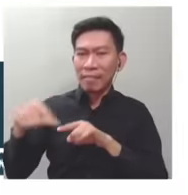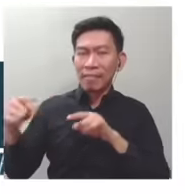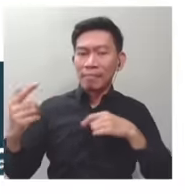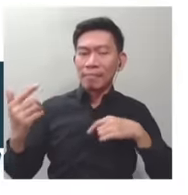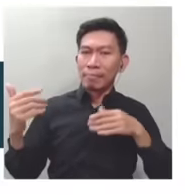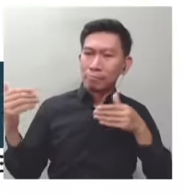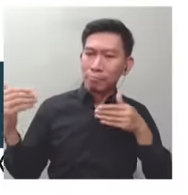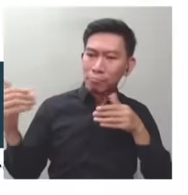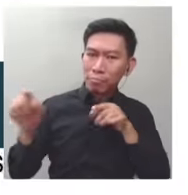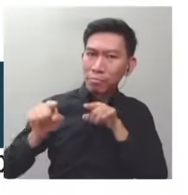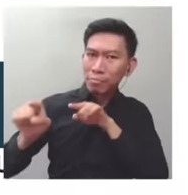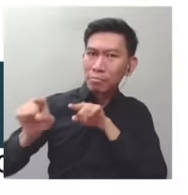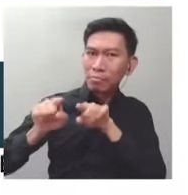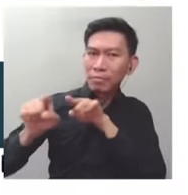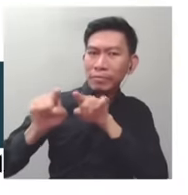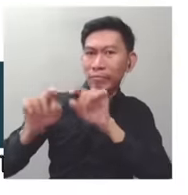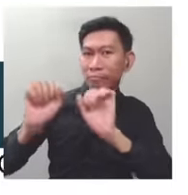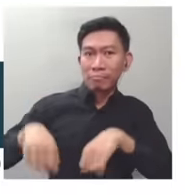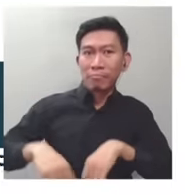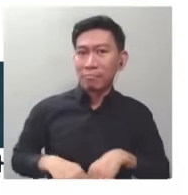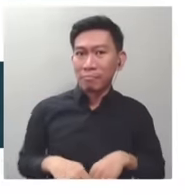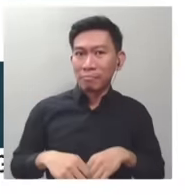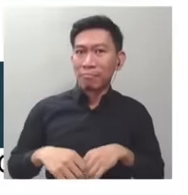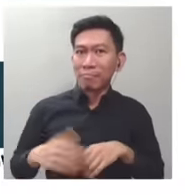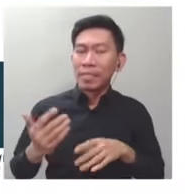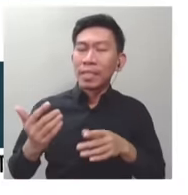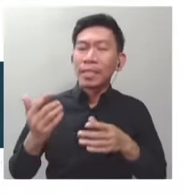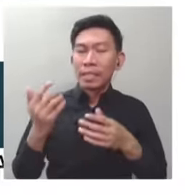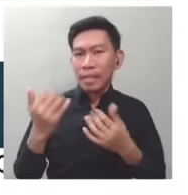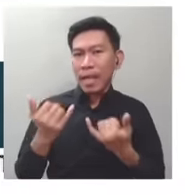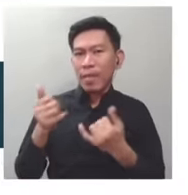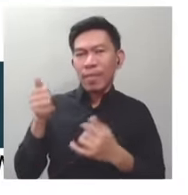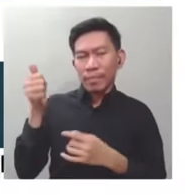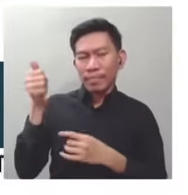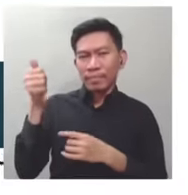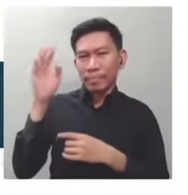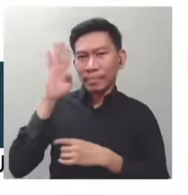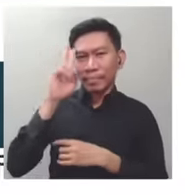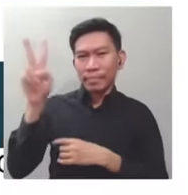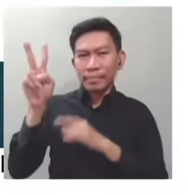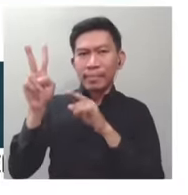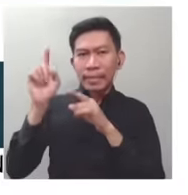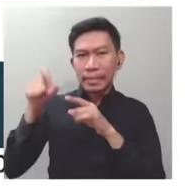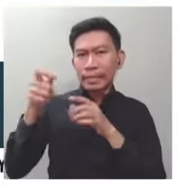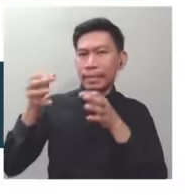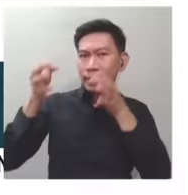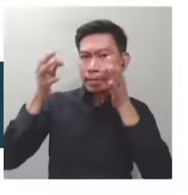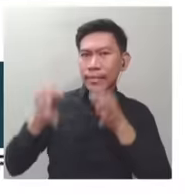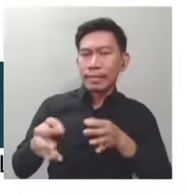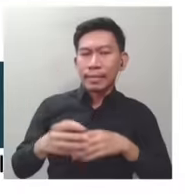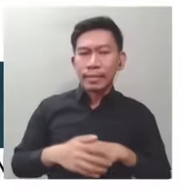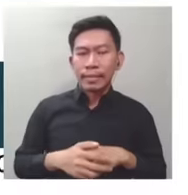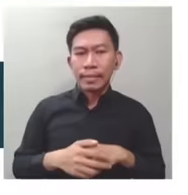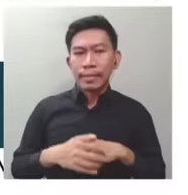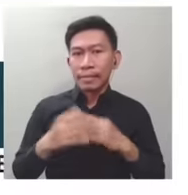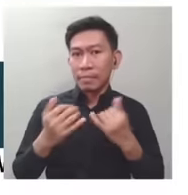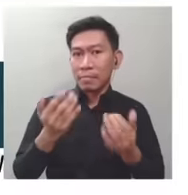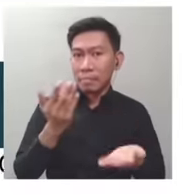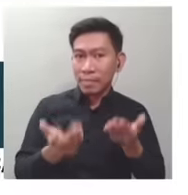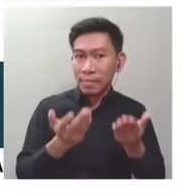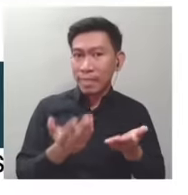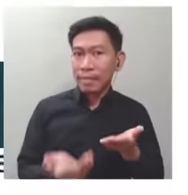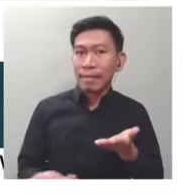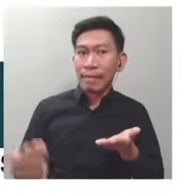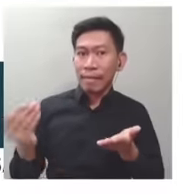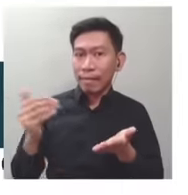enough. Again, this is a political decision that the president would have to take. And I use the term, probably it's time for us to make